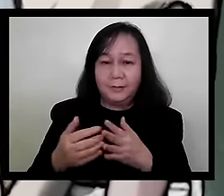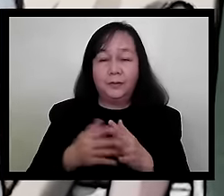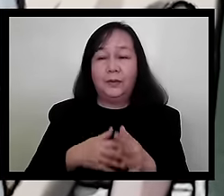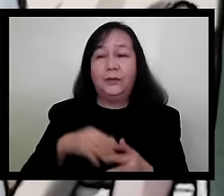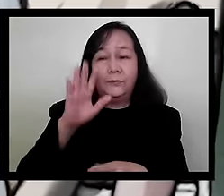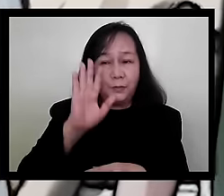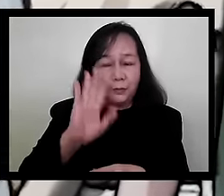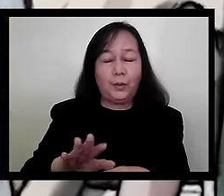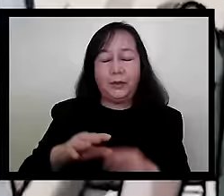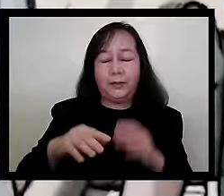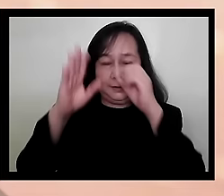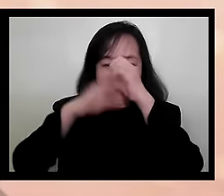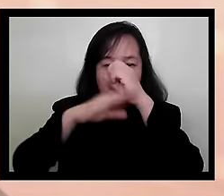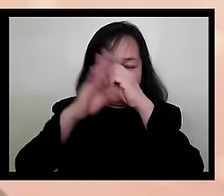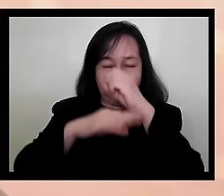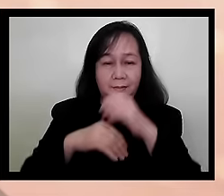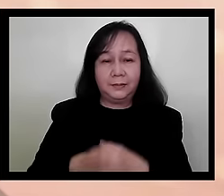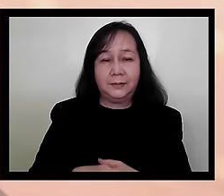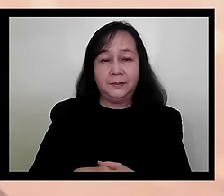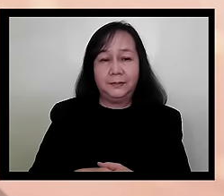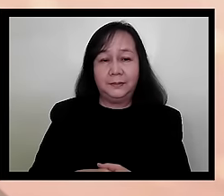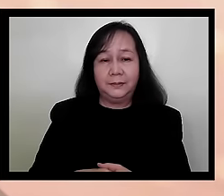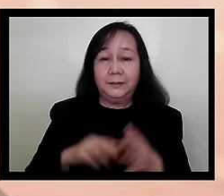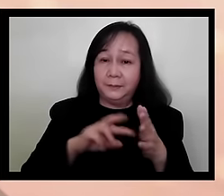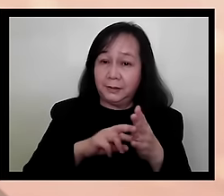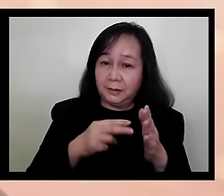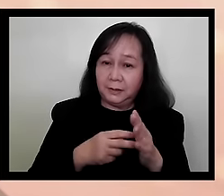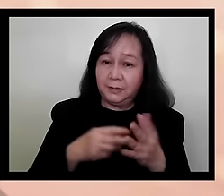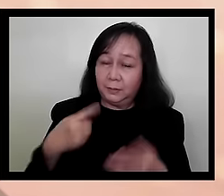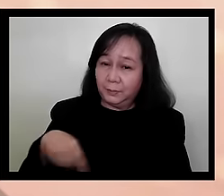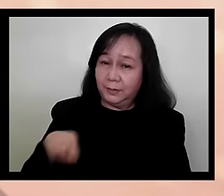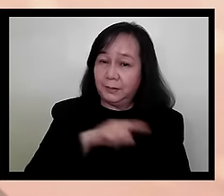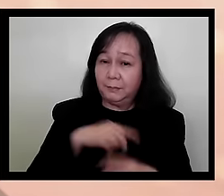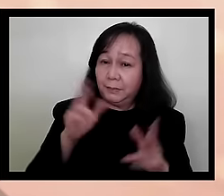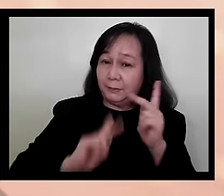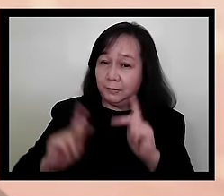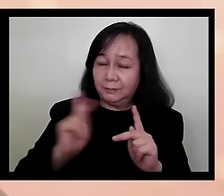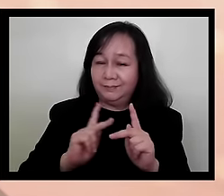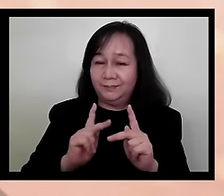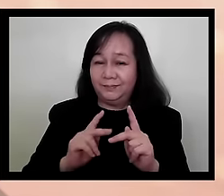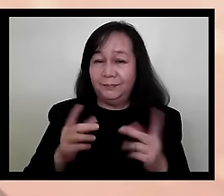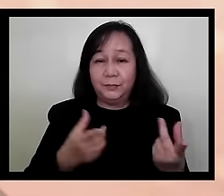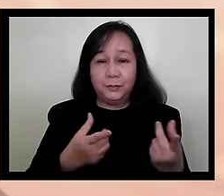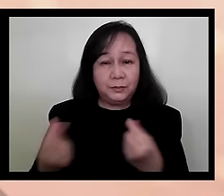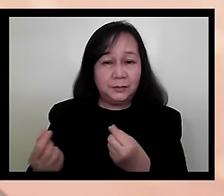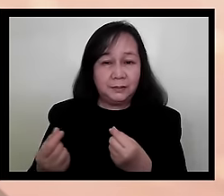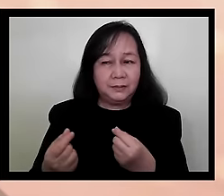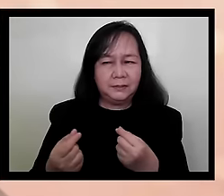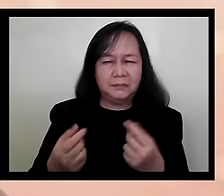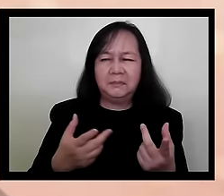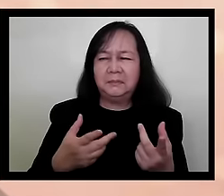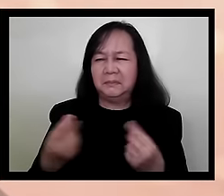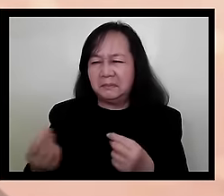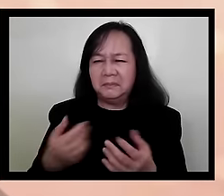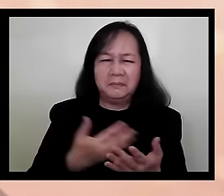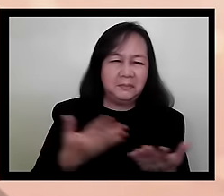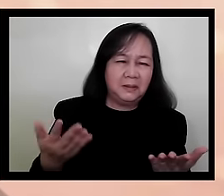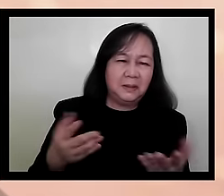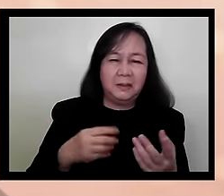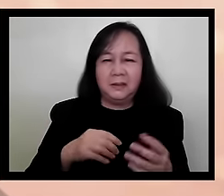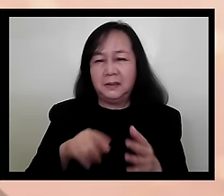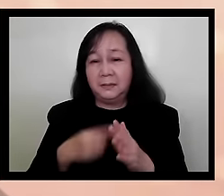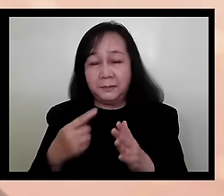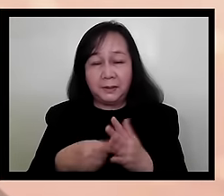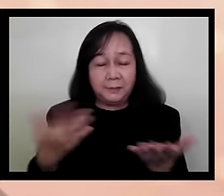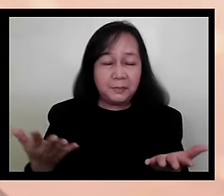your ignorance in other words we people do this we do that we do that and